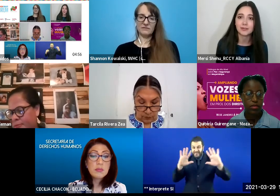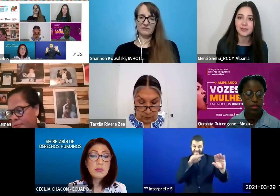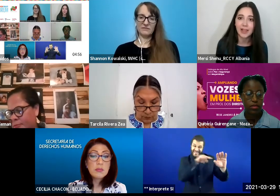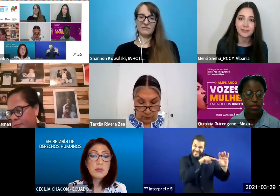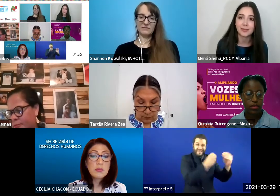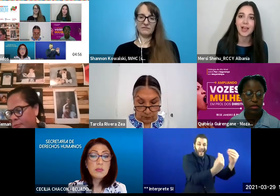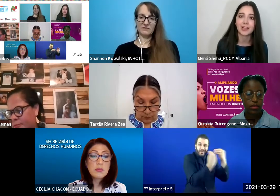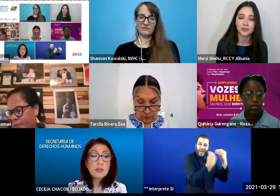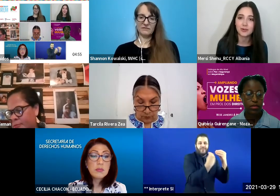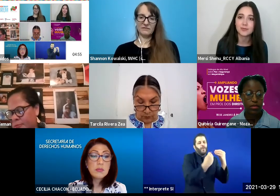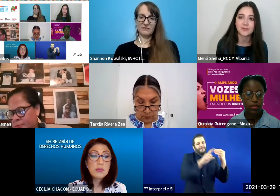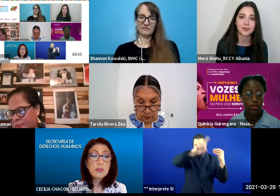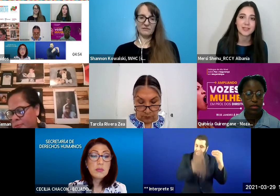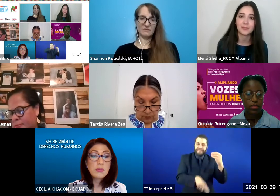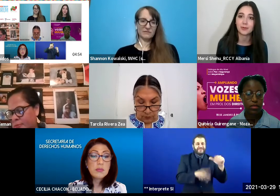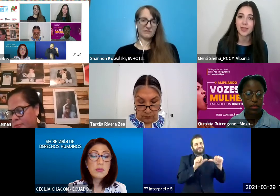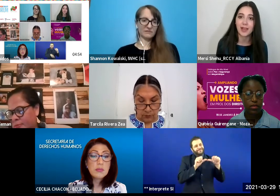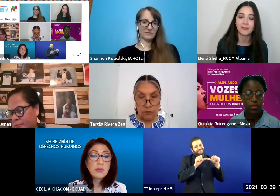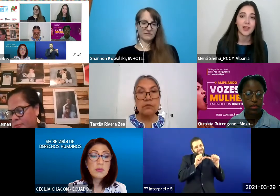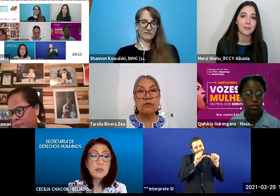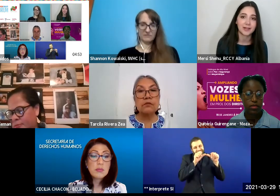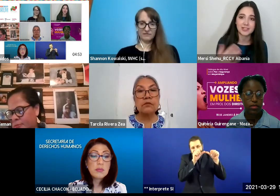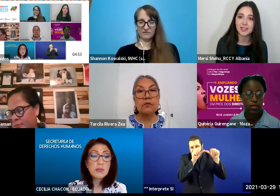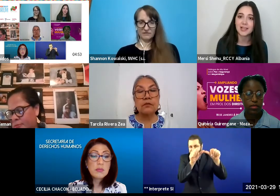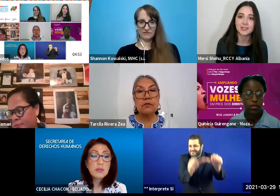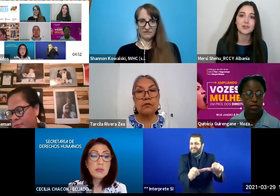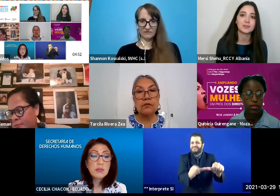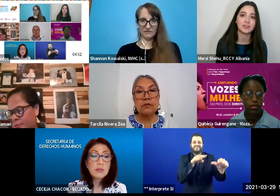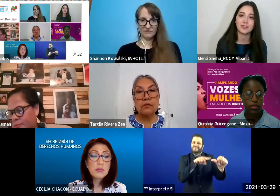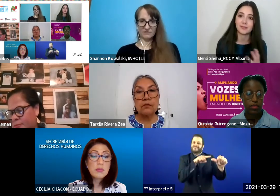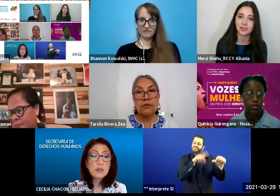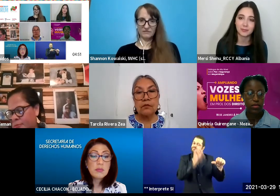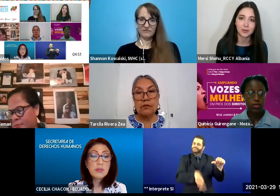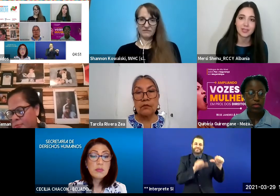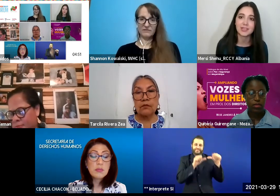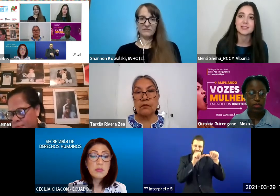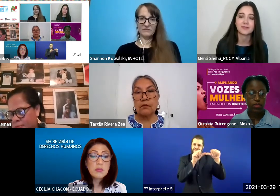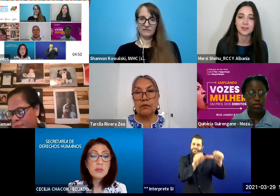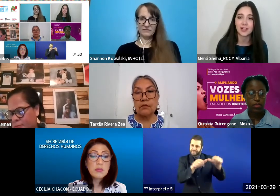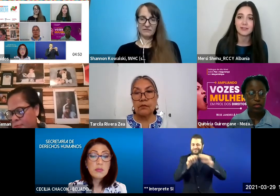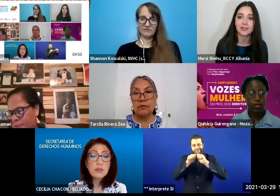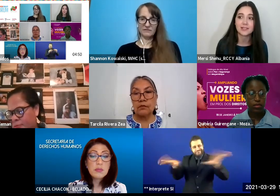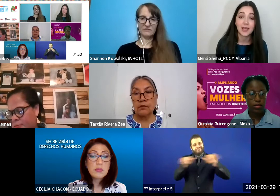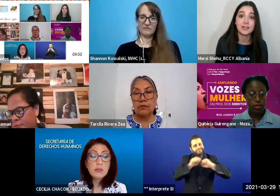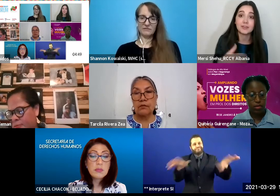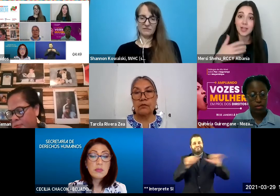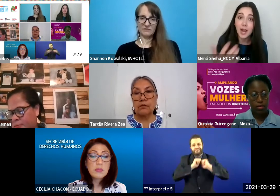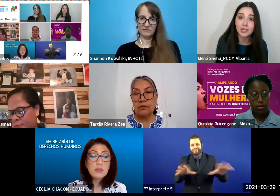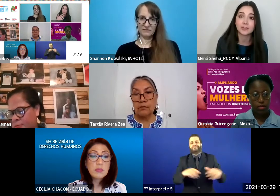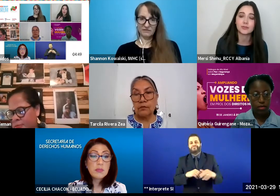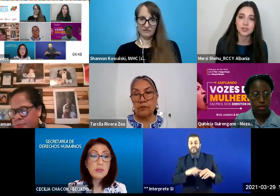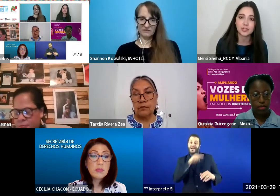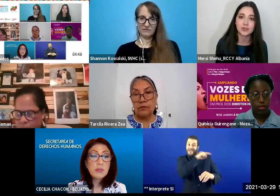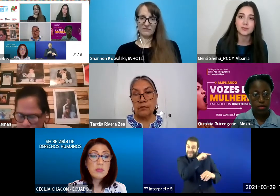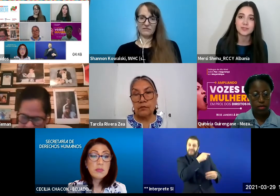other left behind groups. For example, we have marginalized groups, different communities, different levels, different